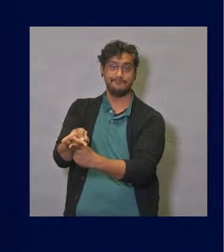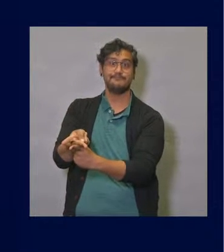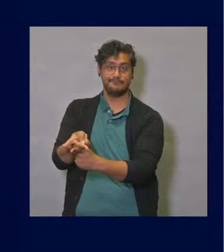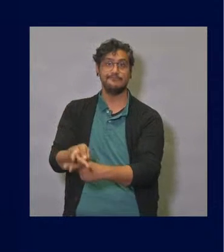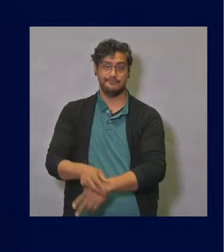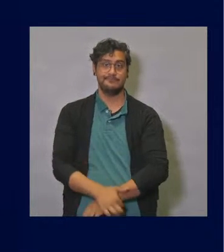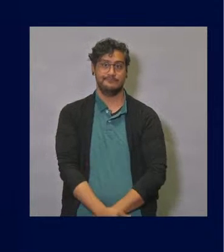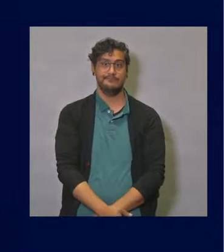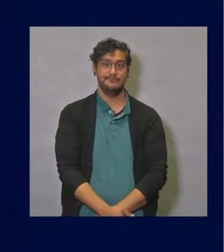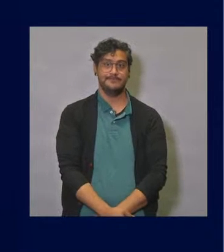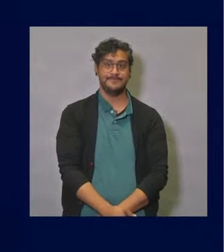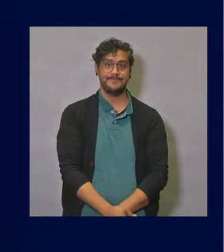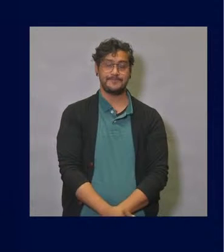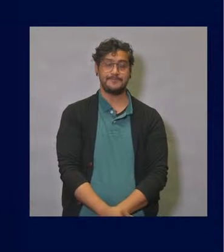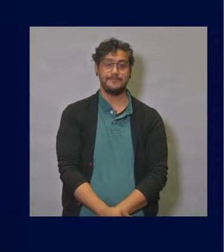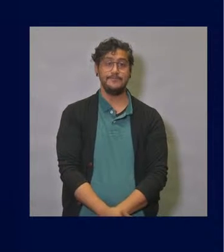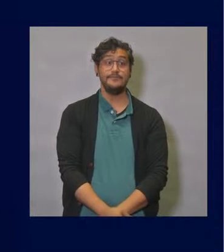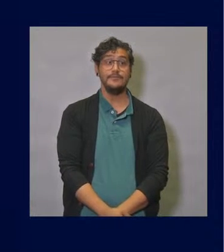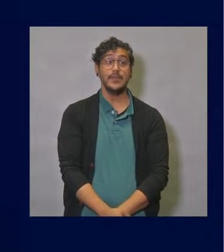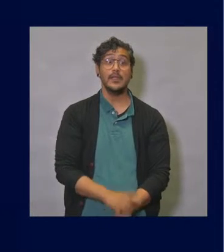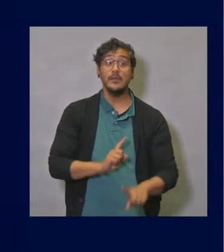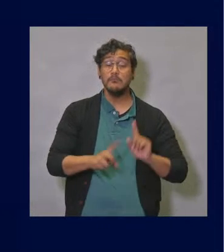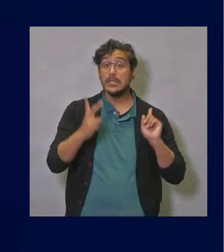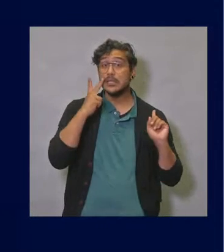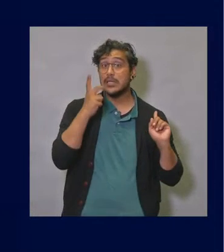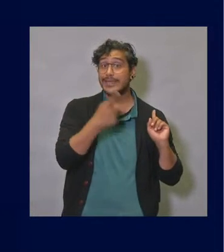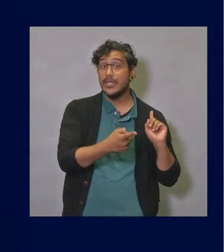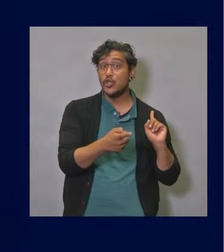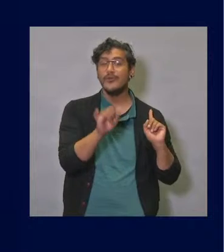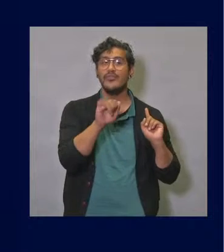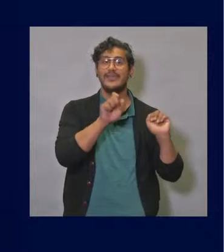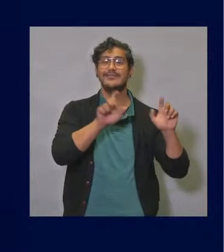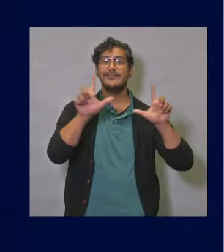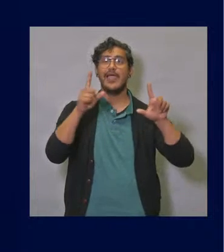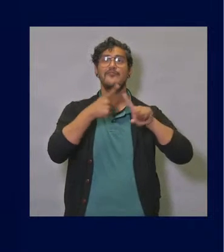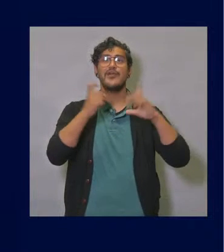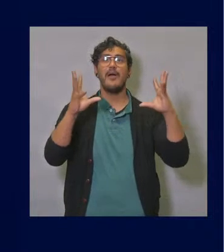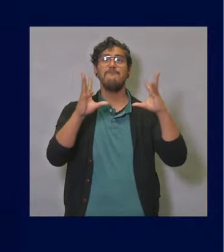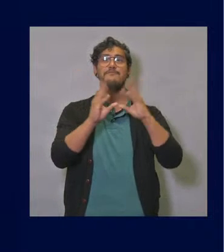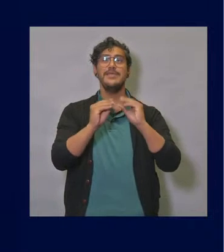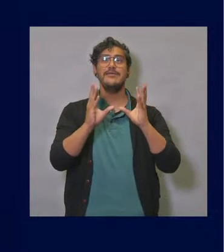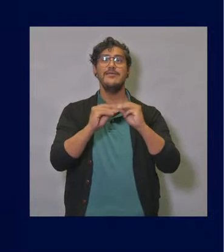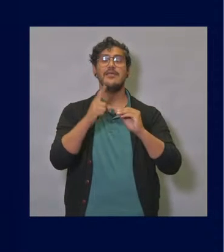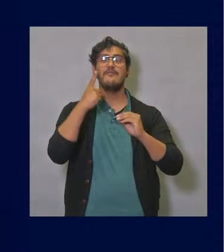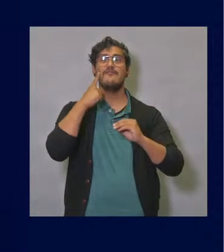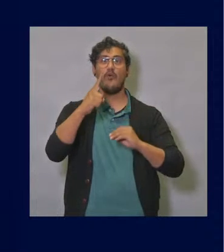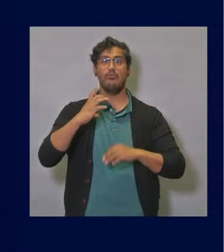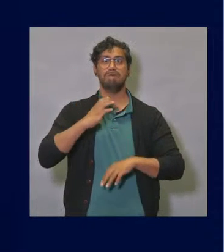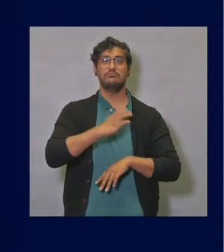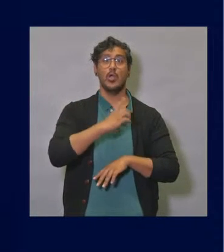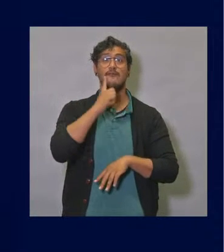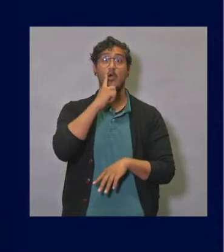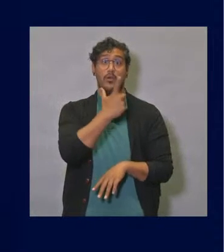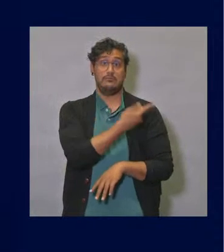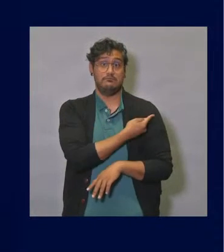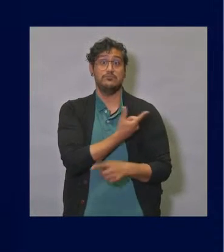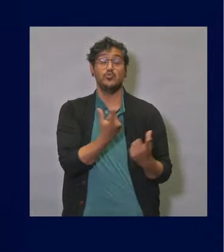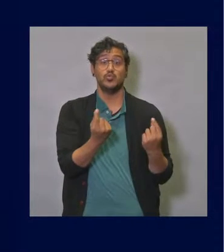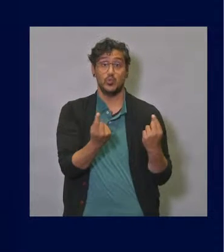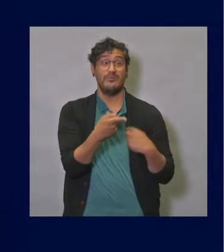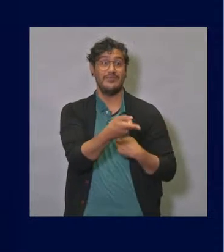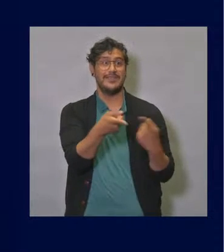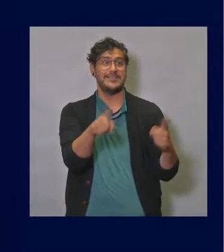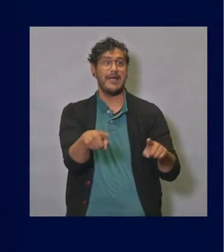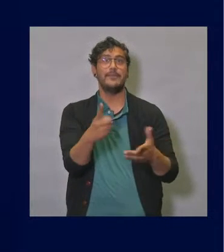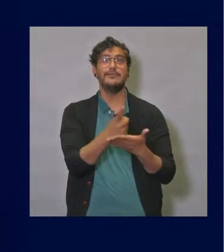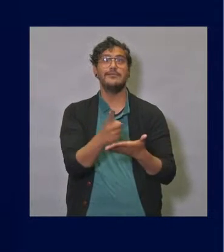slide. What you see here is a slide from the meeting of the Advisory Committee on Immunization Practices that took place